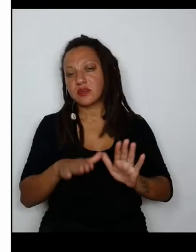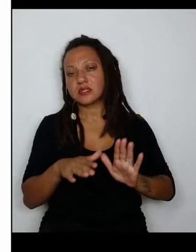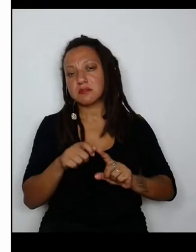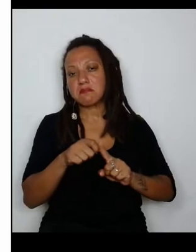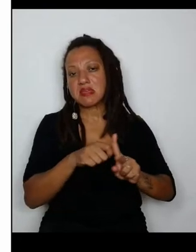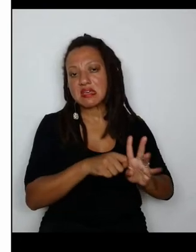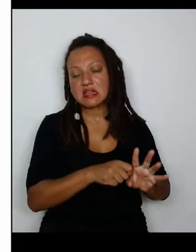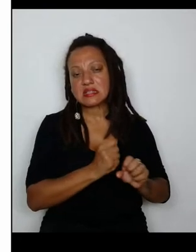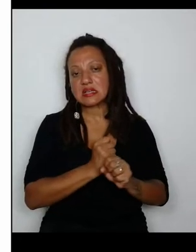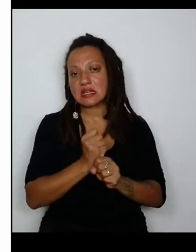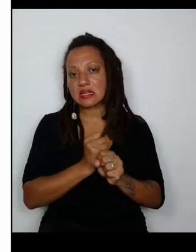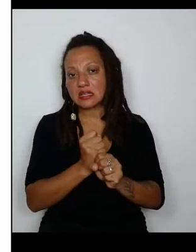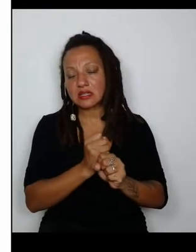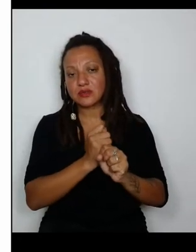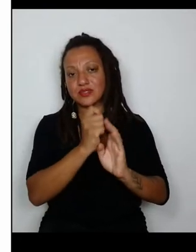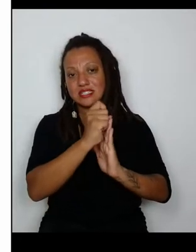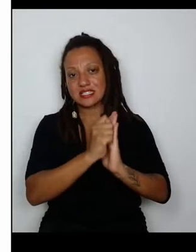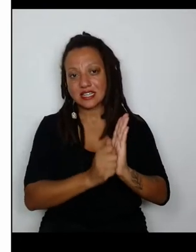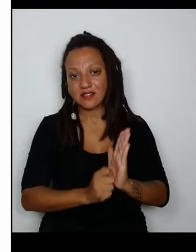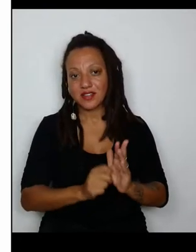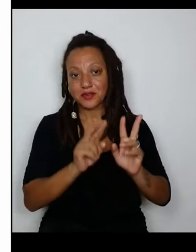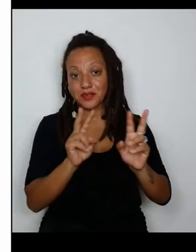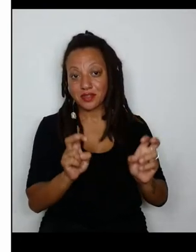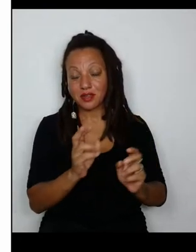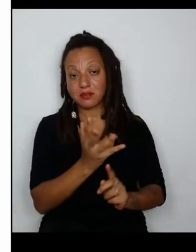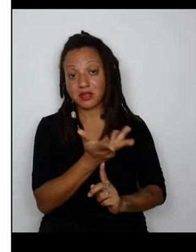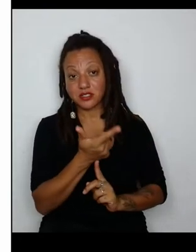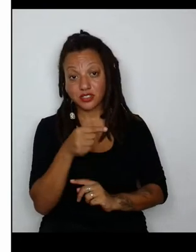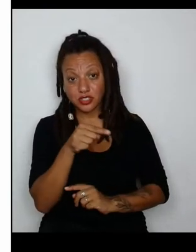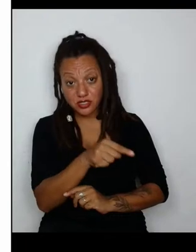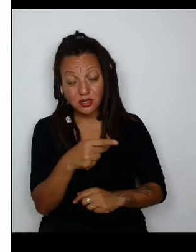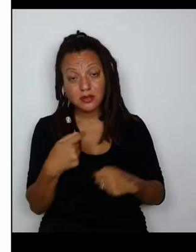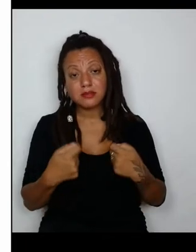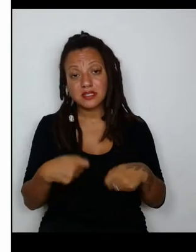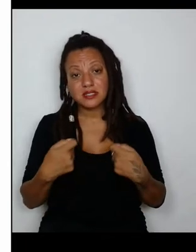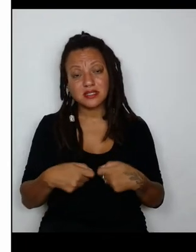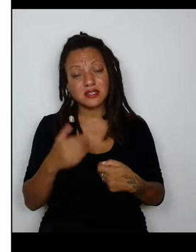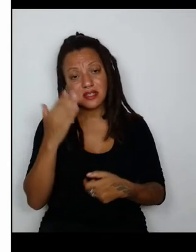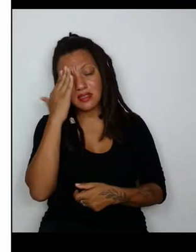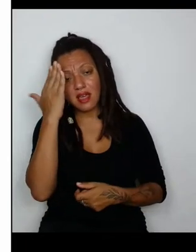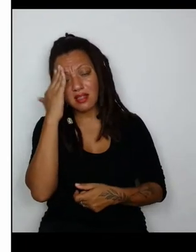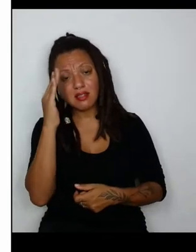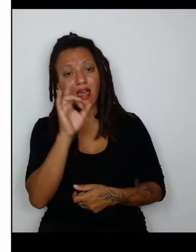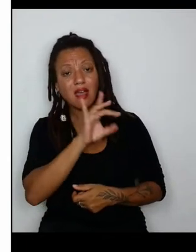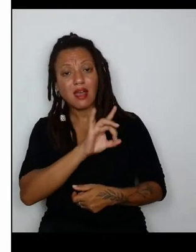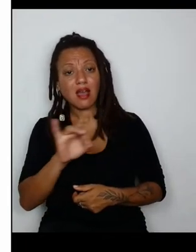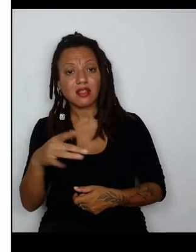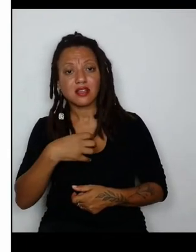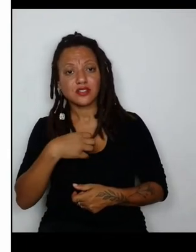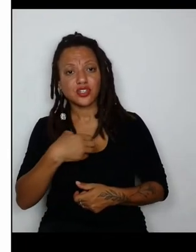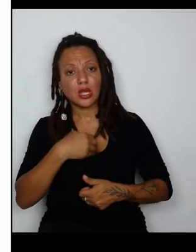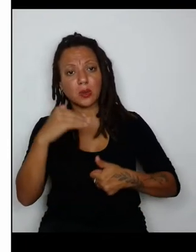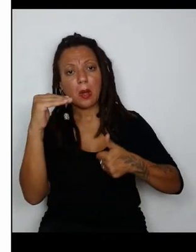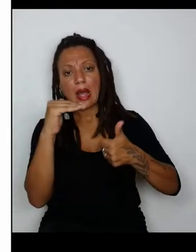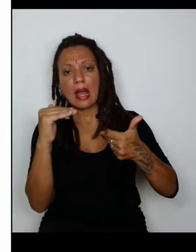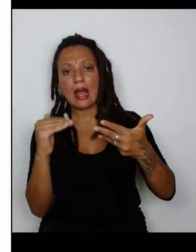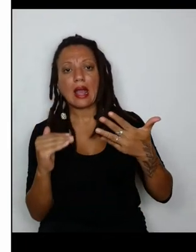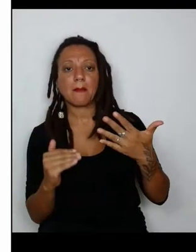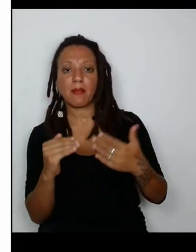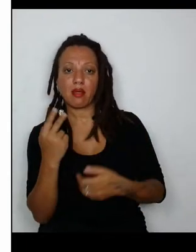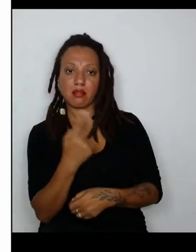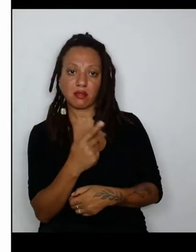multi-layered being who is this artist on the other hand tohotawa stares out at us with her